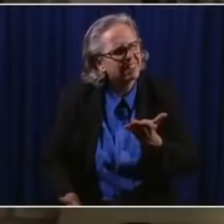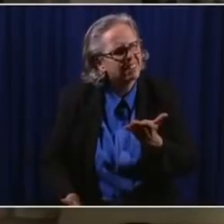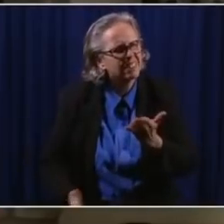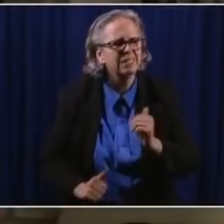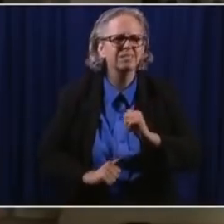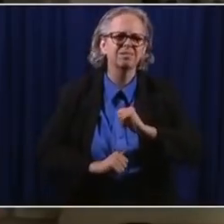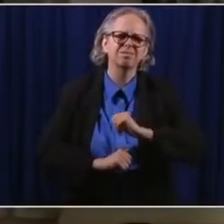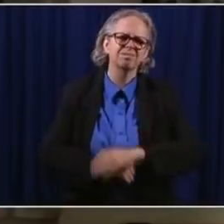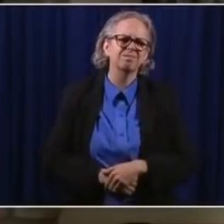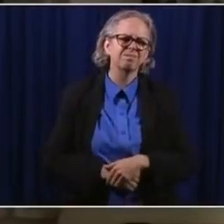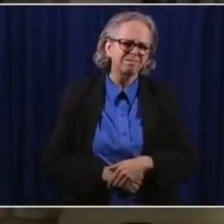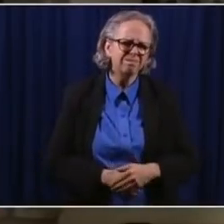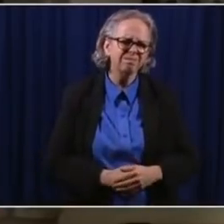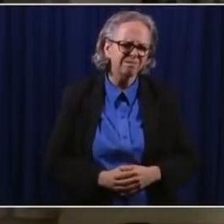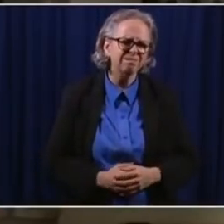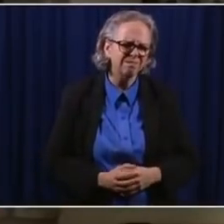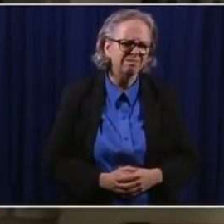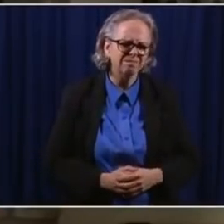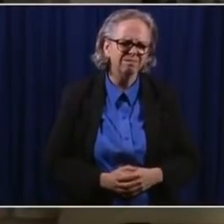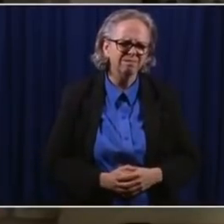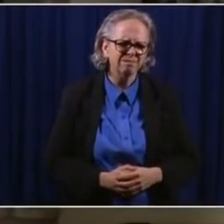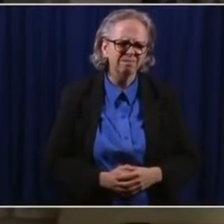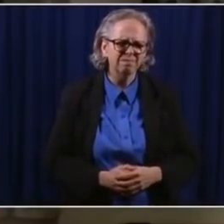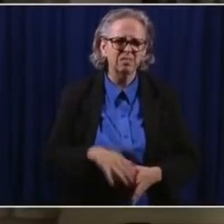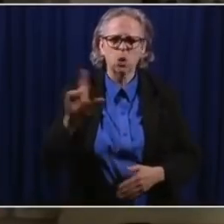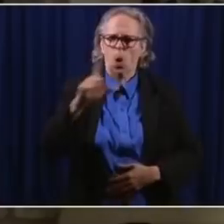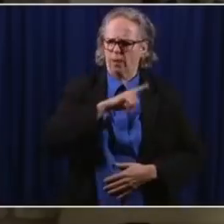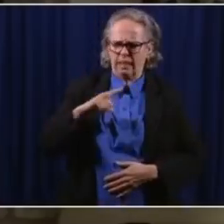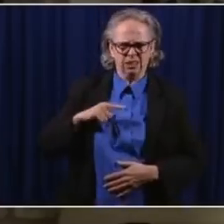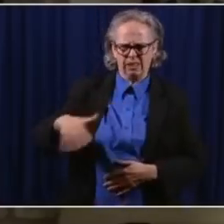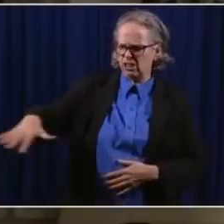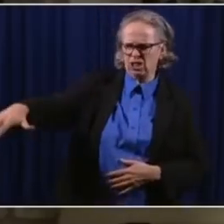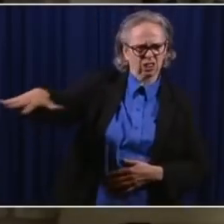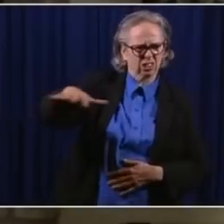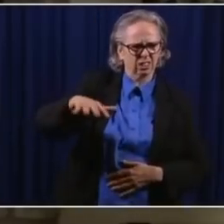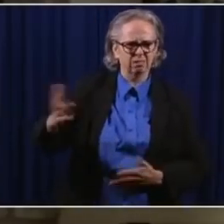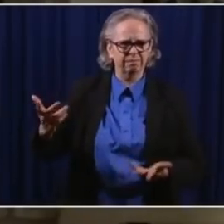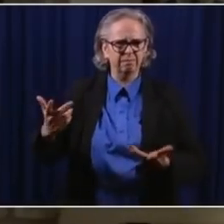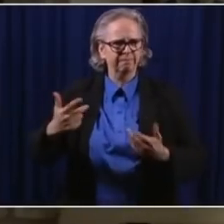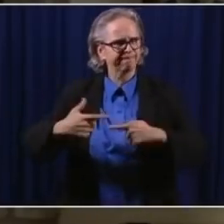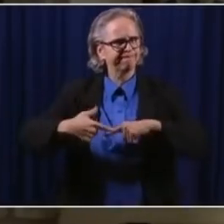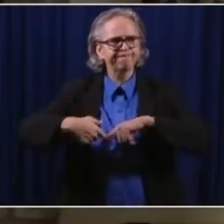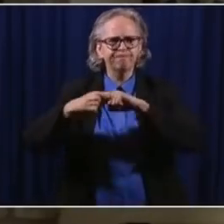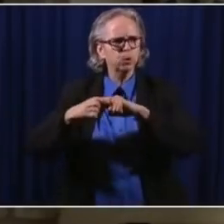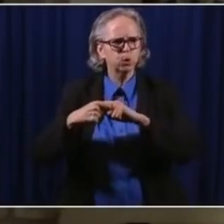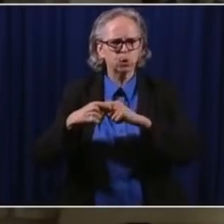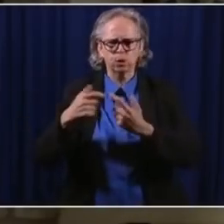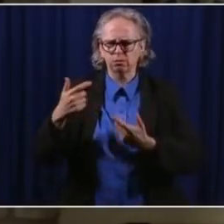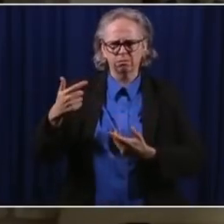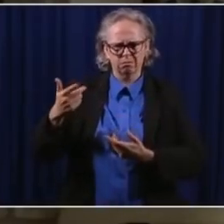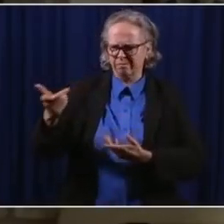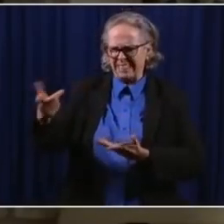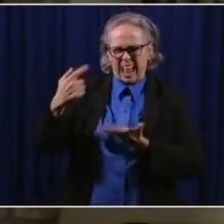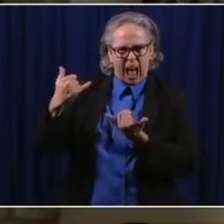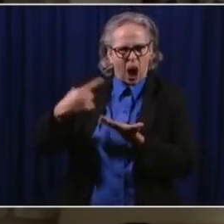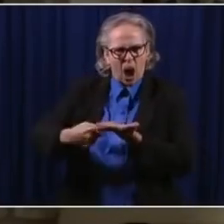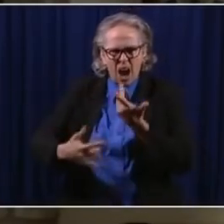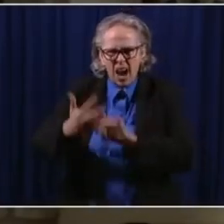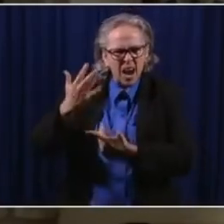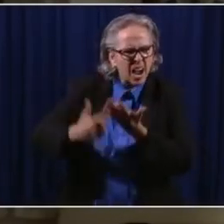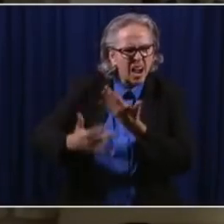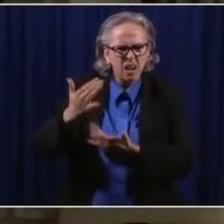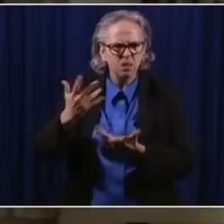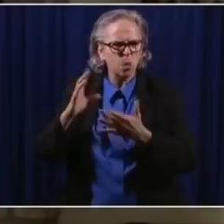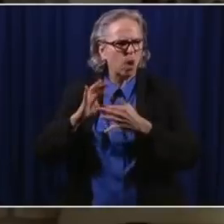Our legislation pending today in the General Assembly will go a long way to deal with this problem. And